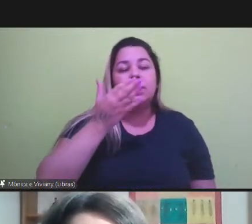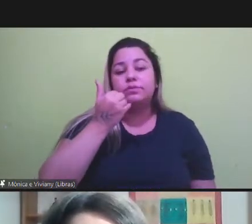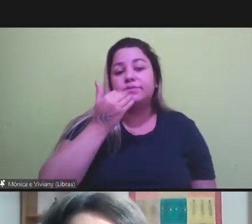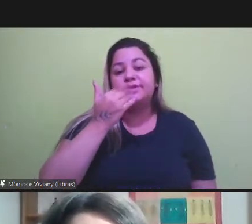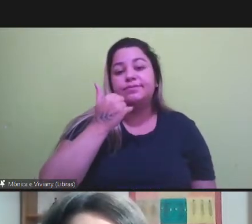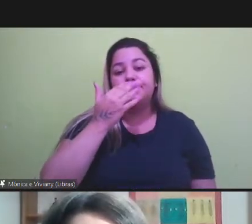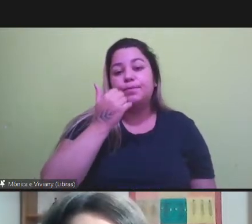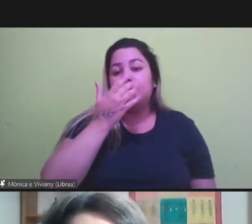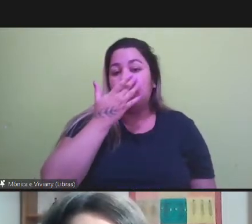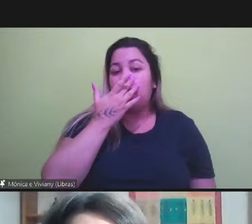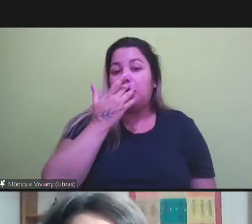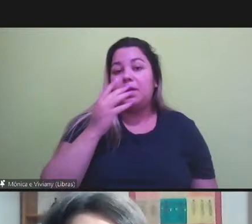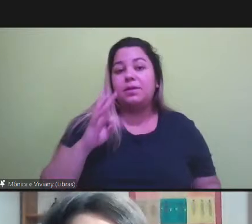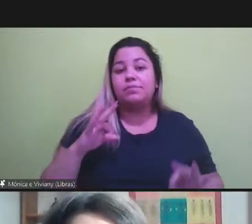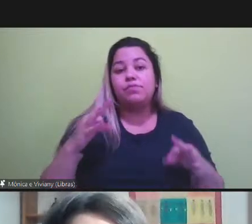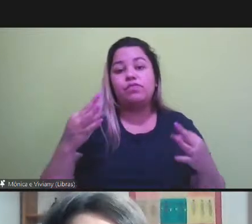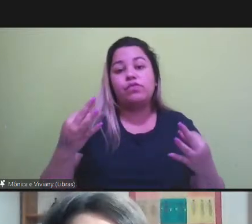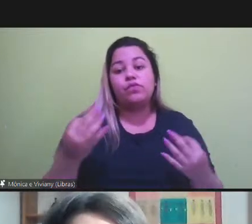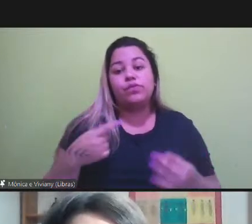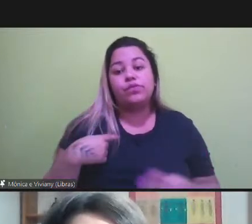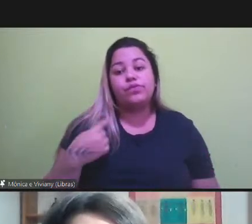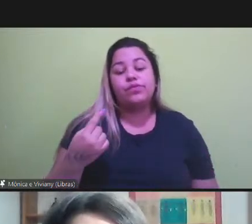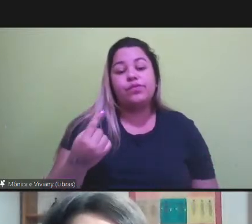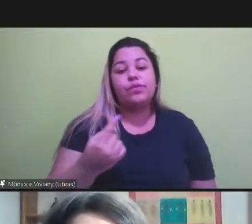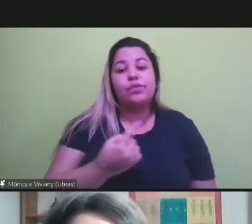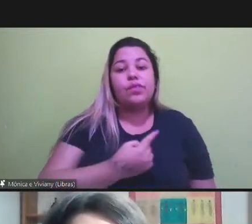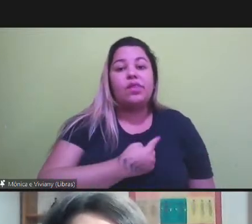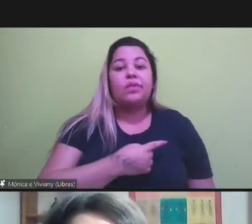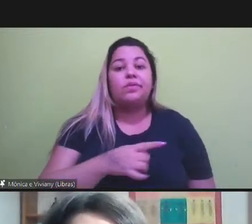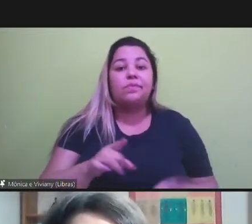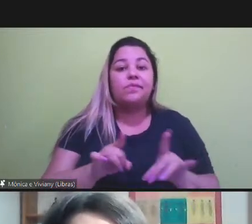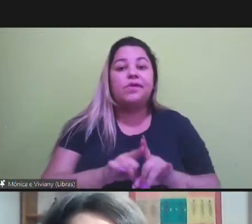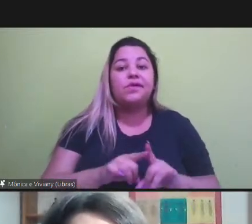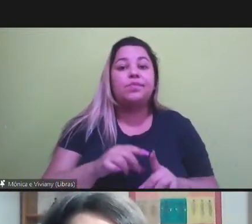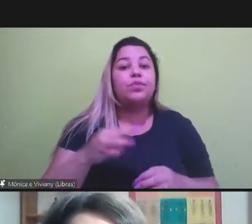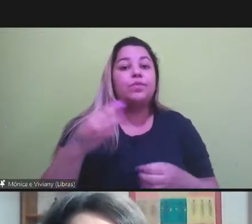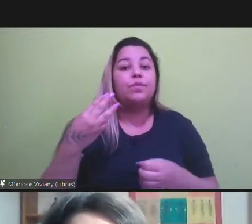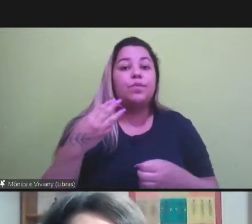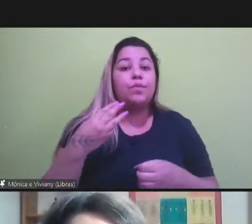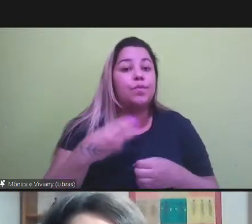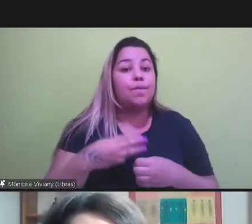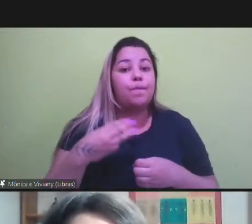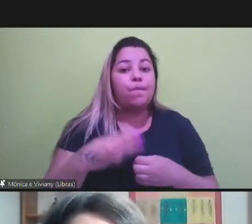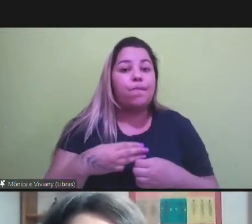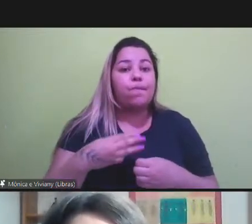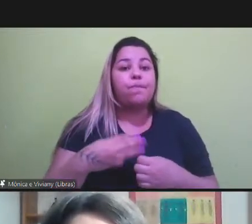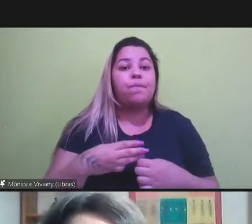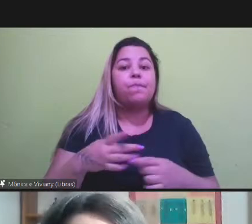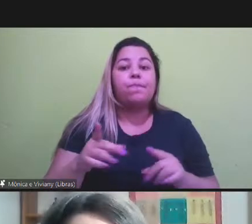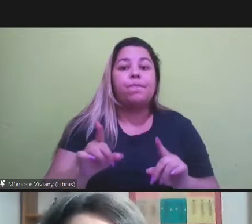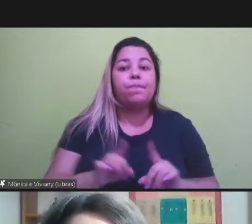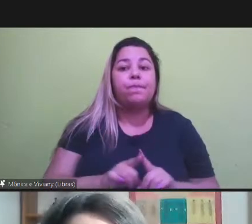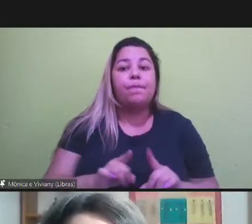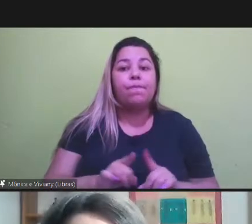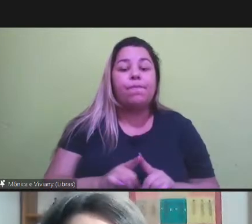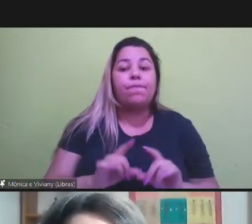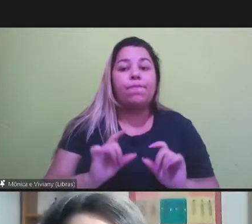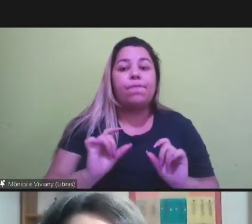guide, and remembering that all the actions that we're going to execute in the municipality,